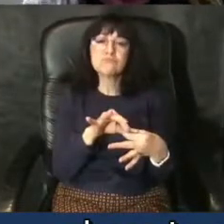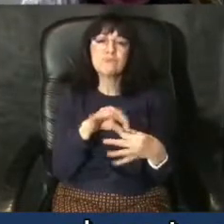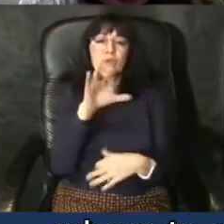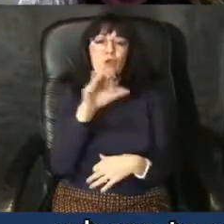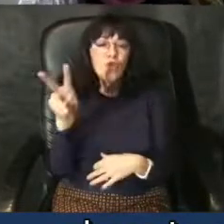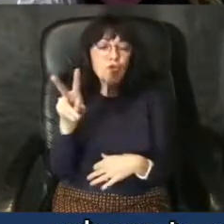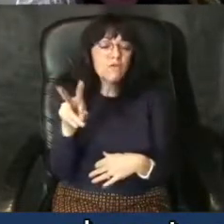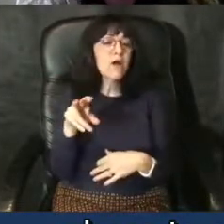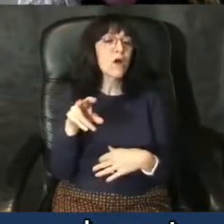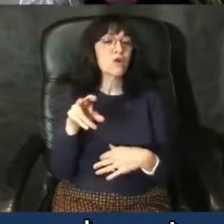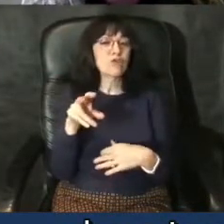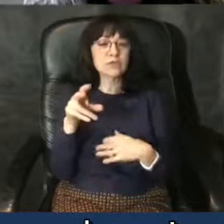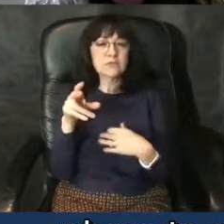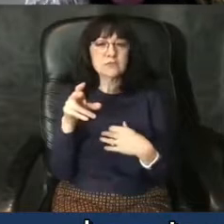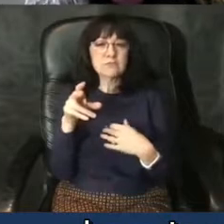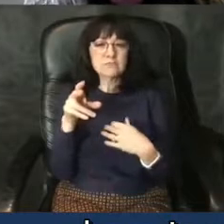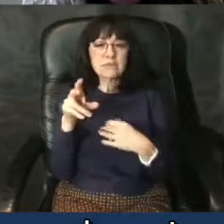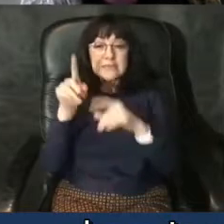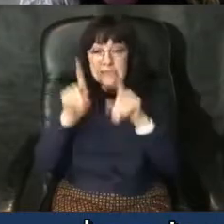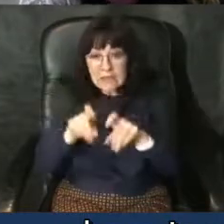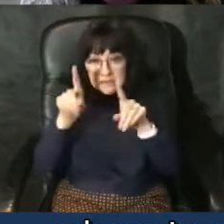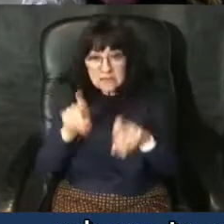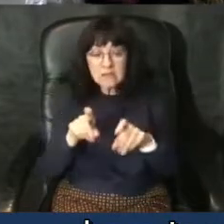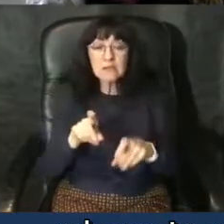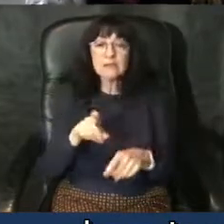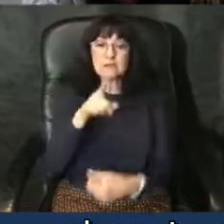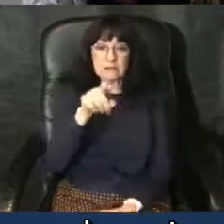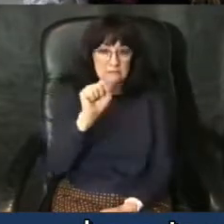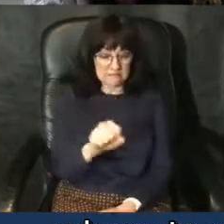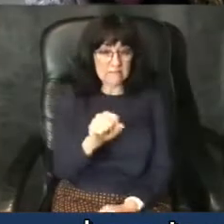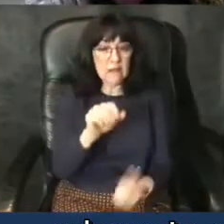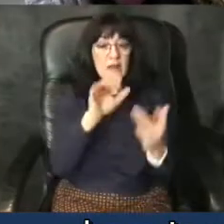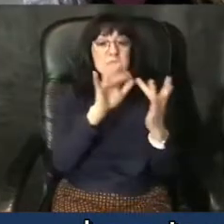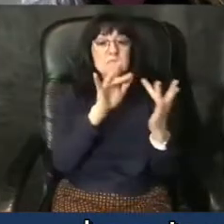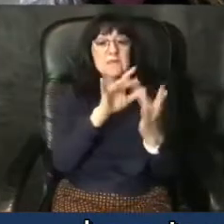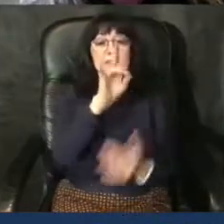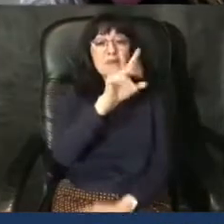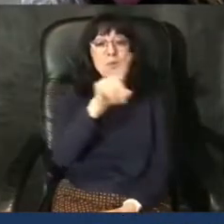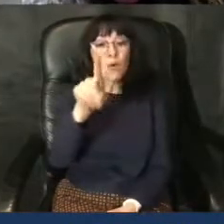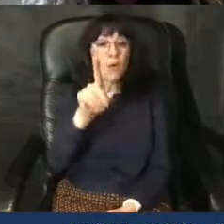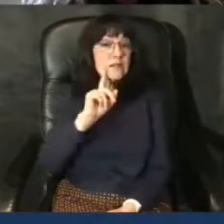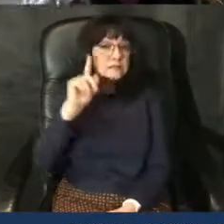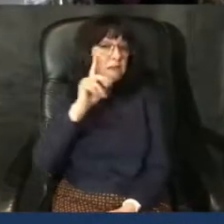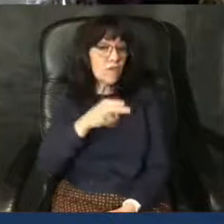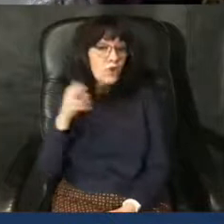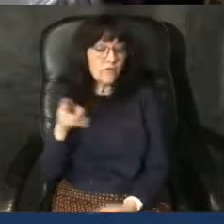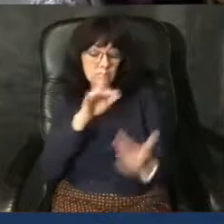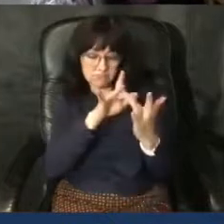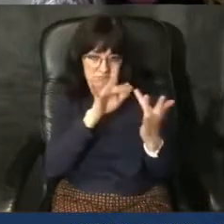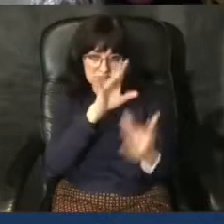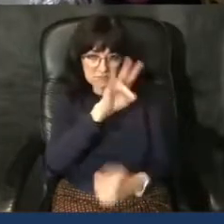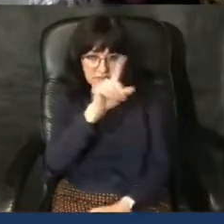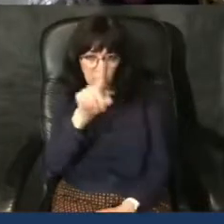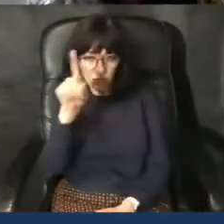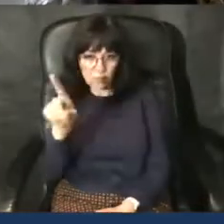testing, or 711 for the deaf and hard of hearing. Or you can email health-related